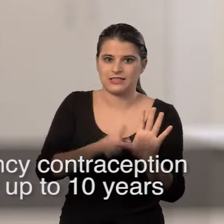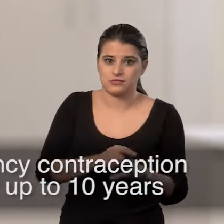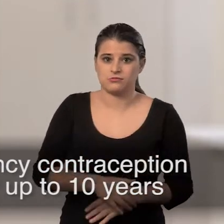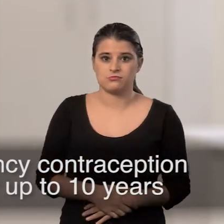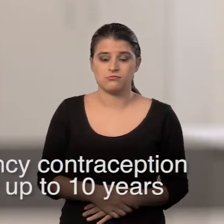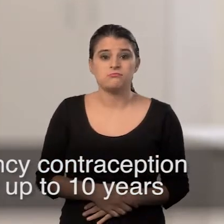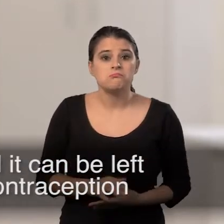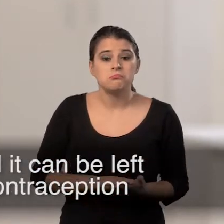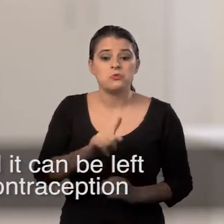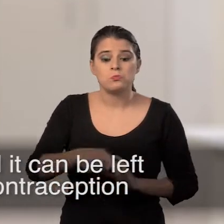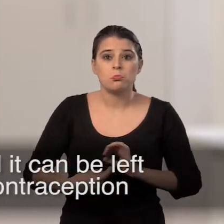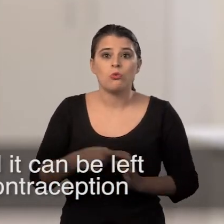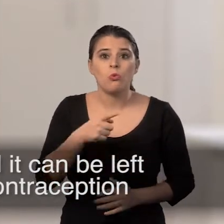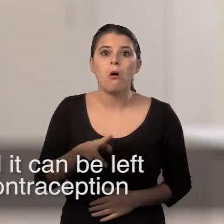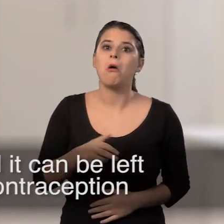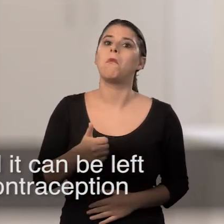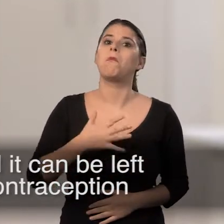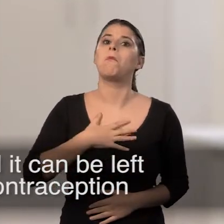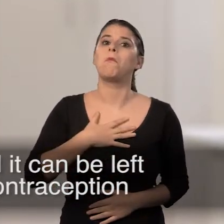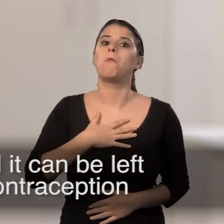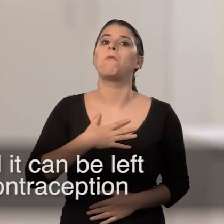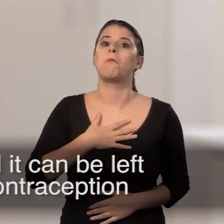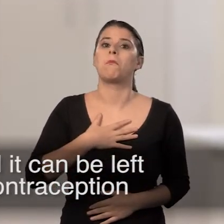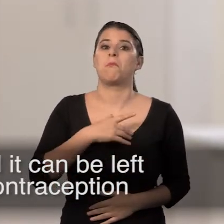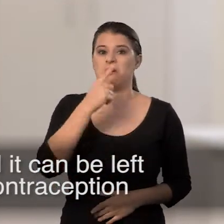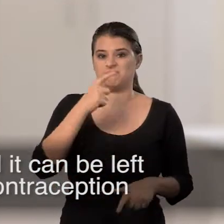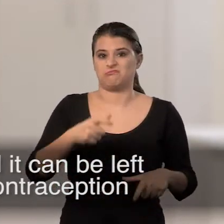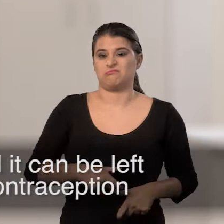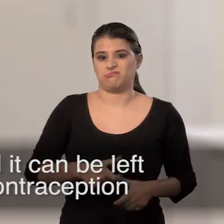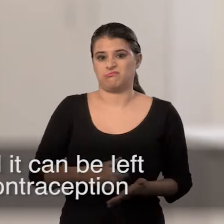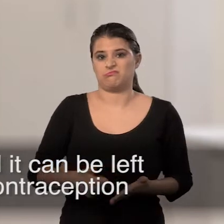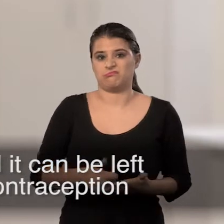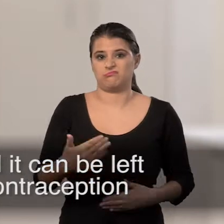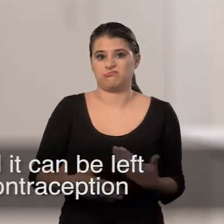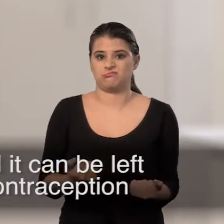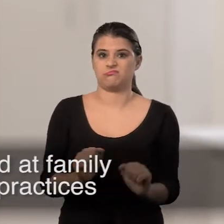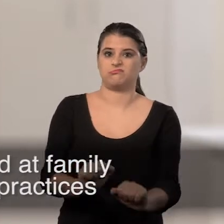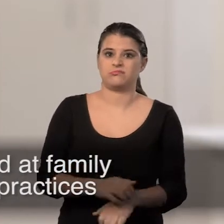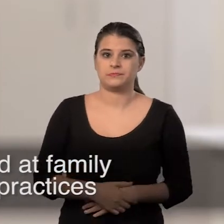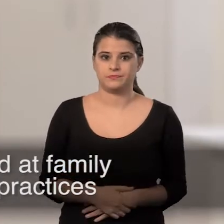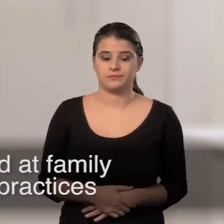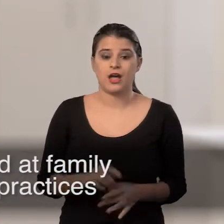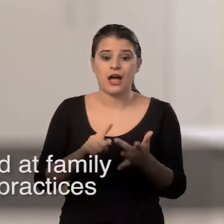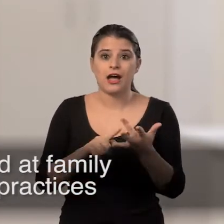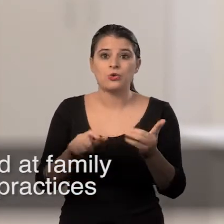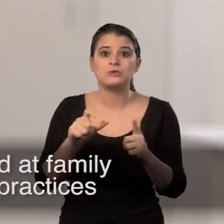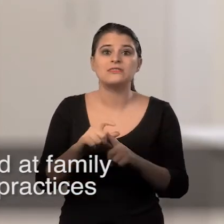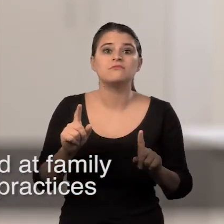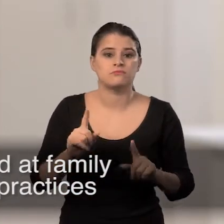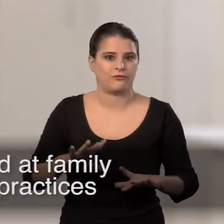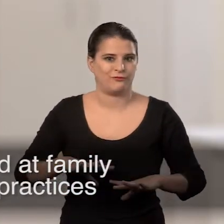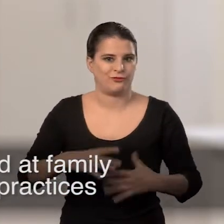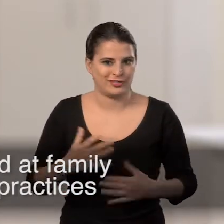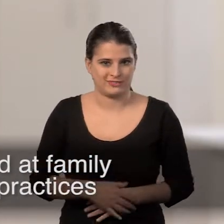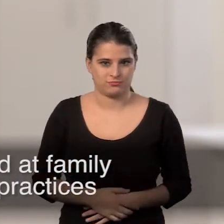up to 10 years. So if you like it once it's been fitted, it can be left there as your usual method of contraception. The IUD is free and